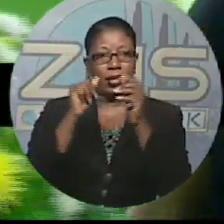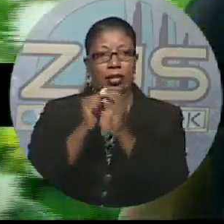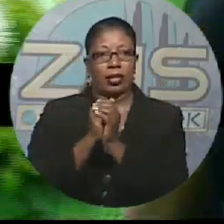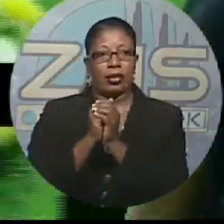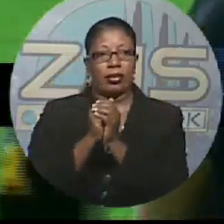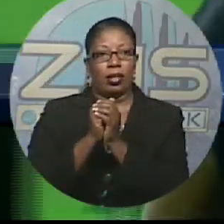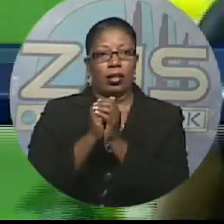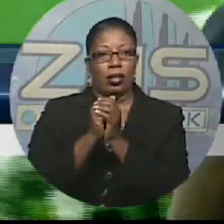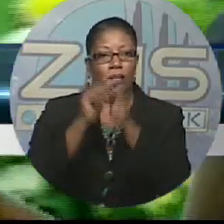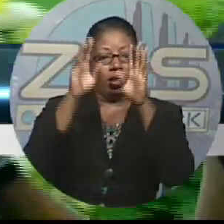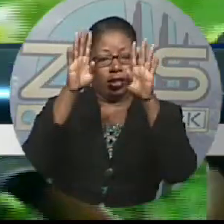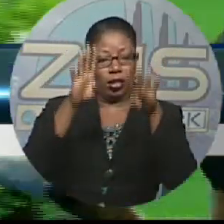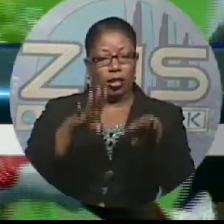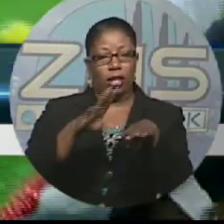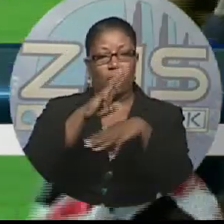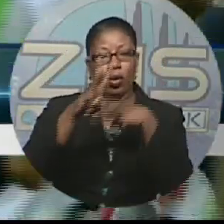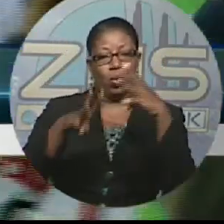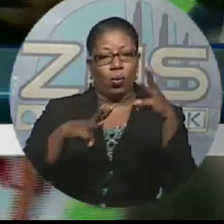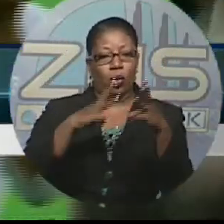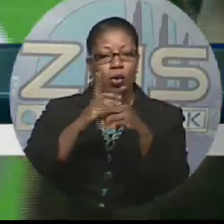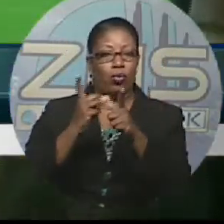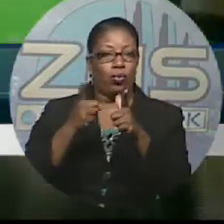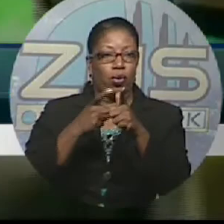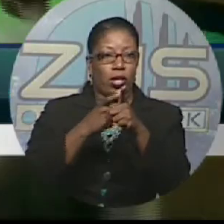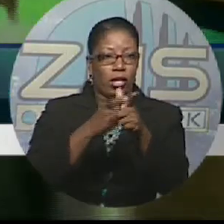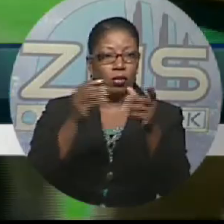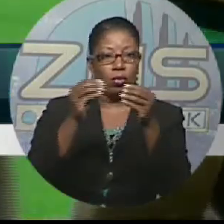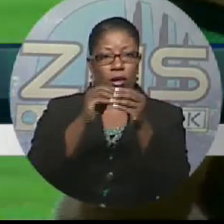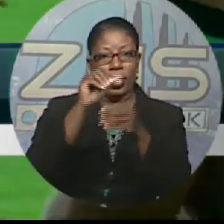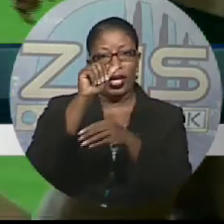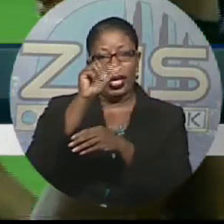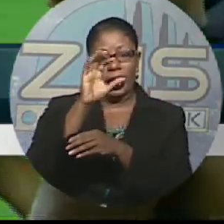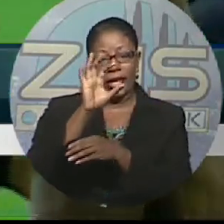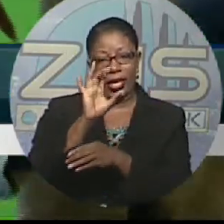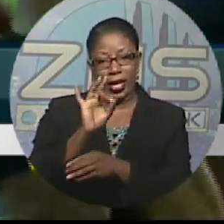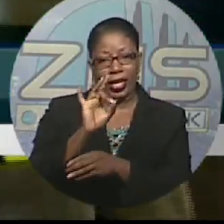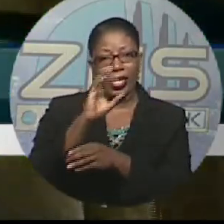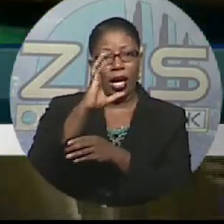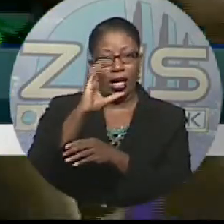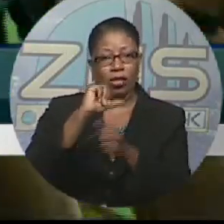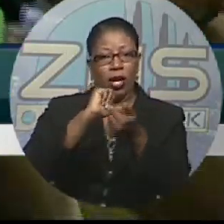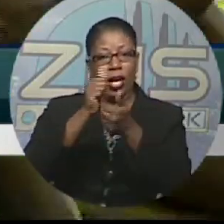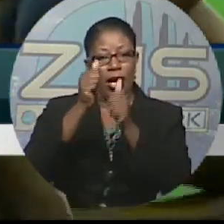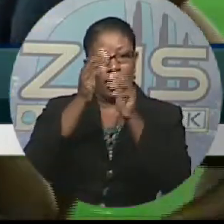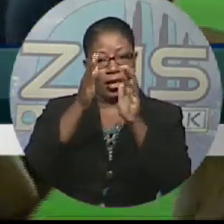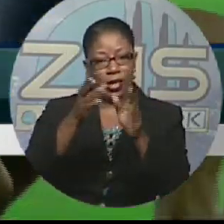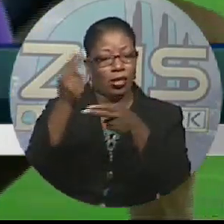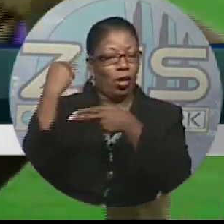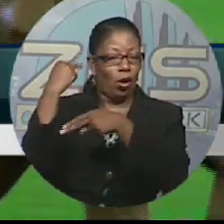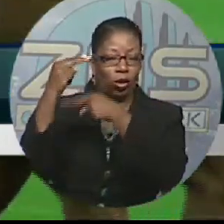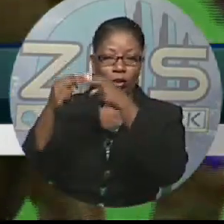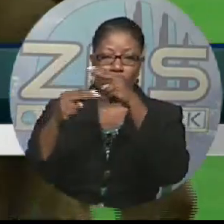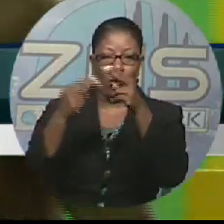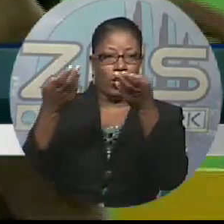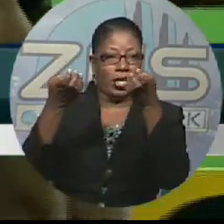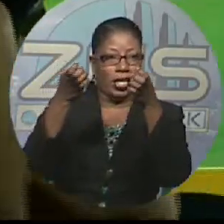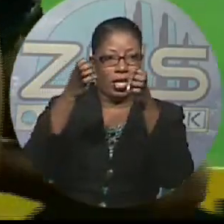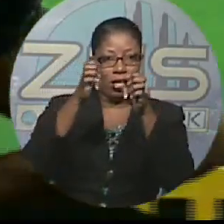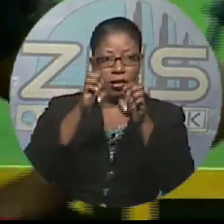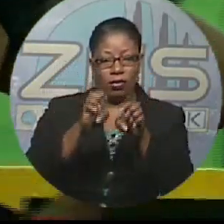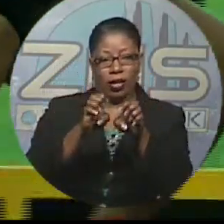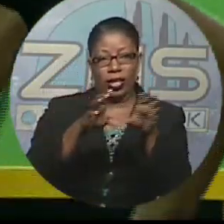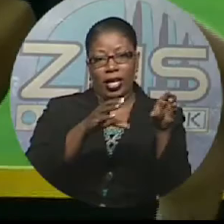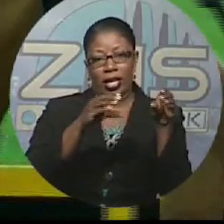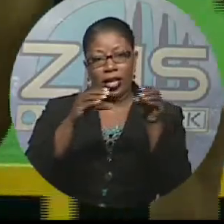on the World Relays Sunday, and the more than 800 athletes that participated in the historic event left for their respective homes Monday with a